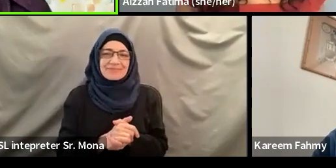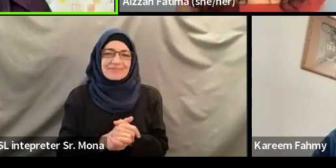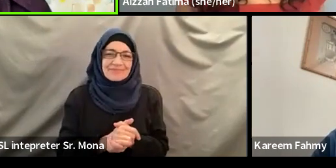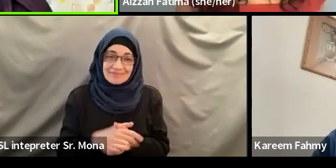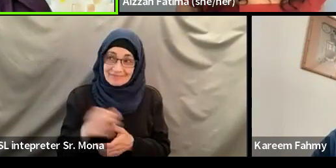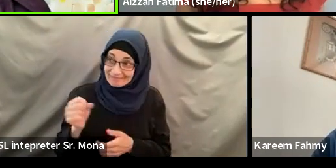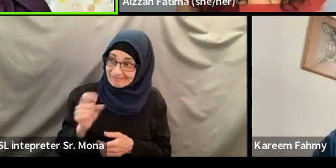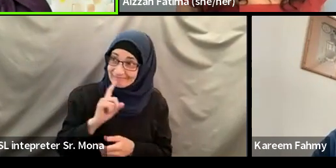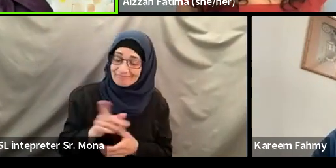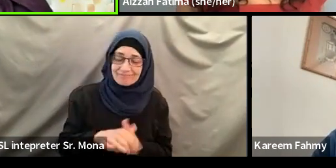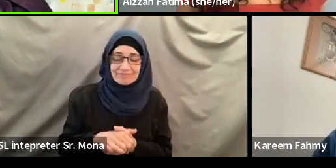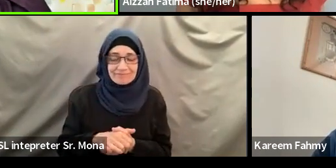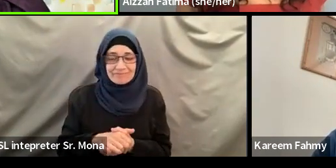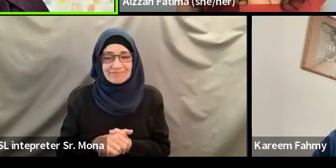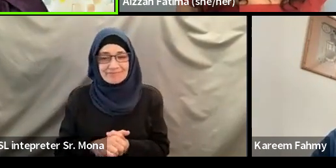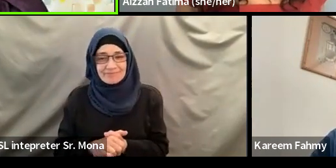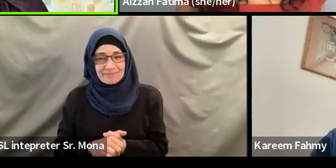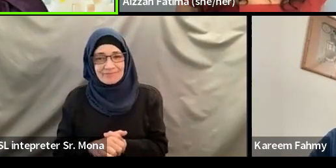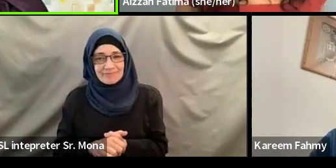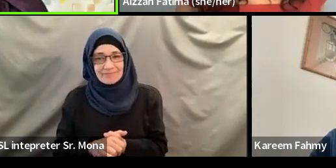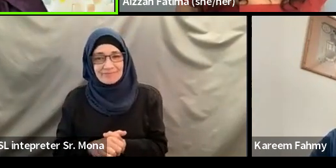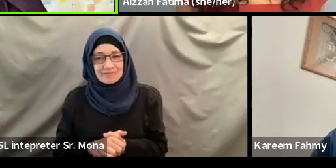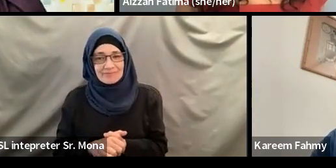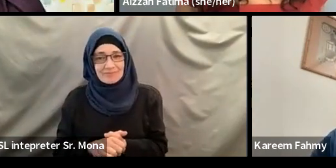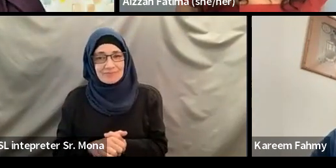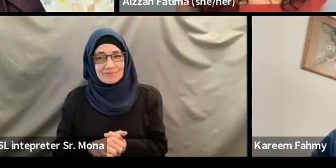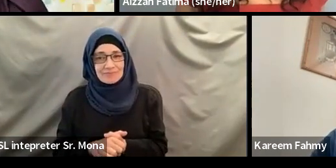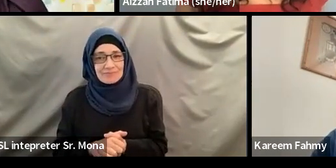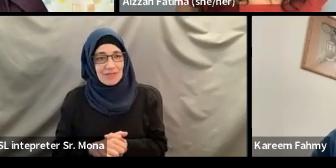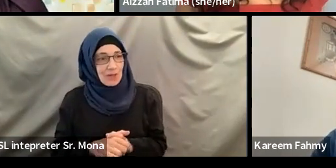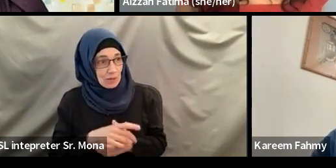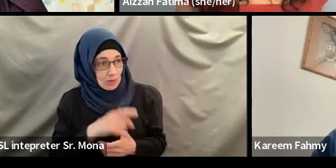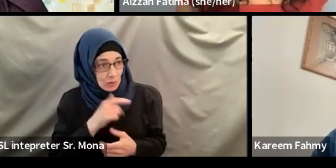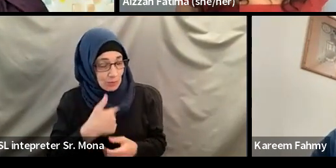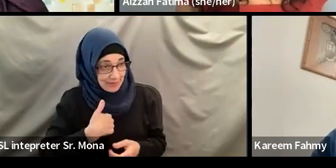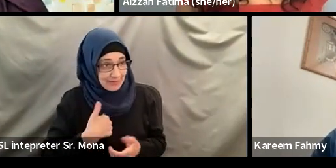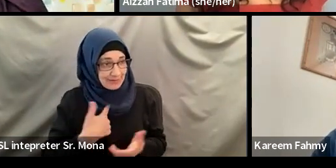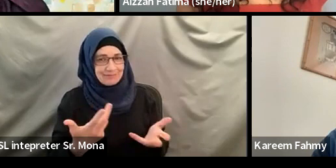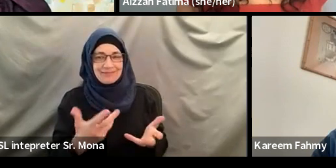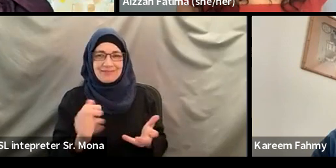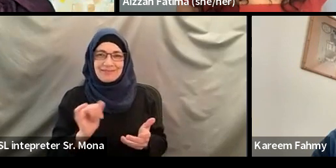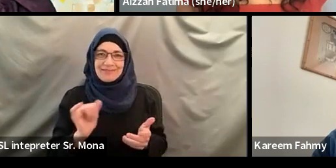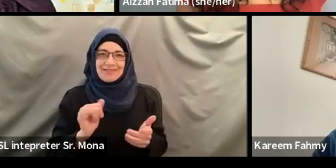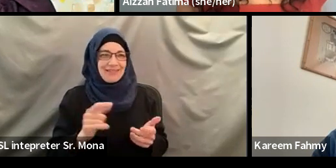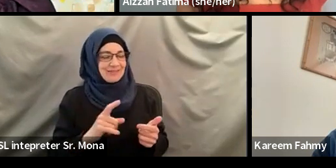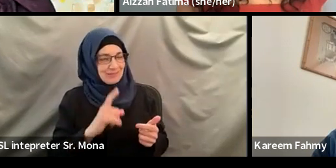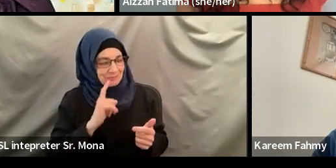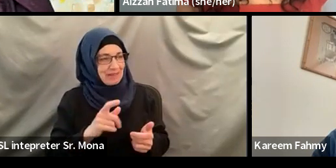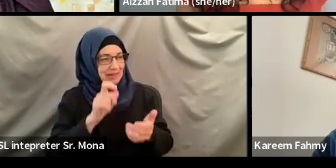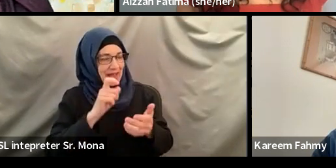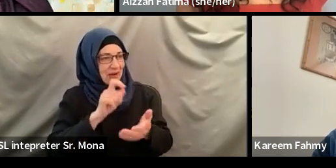Indeed. Yeah, it's like, who, me? I just wrote a play.